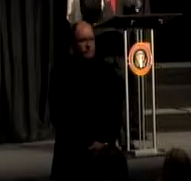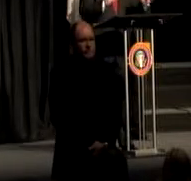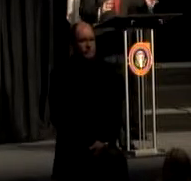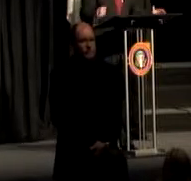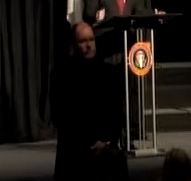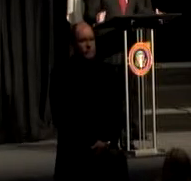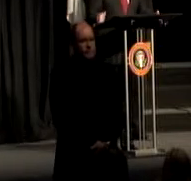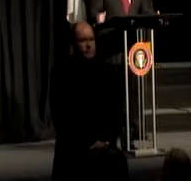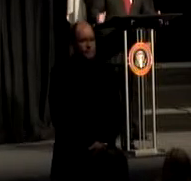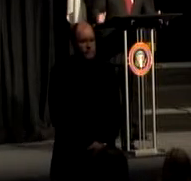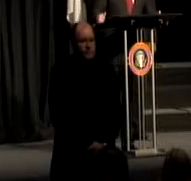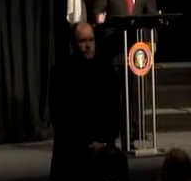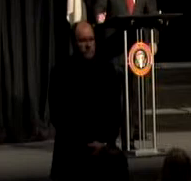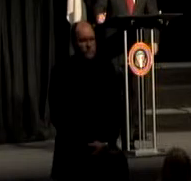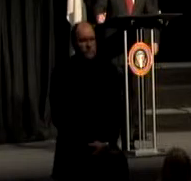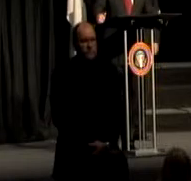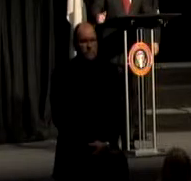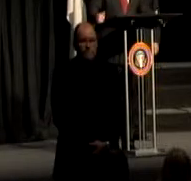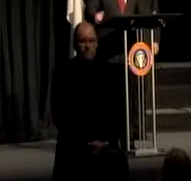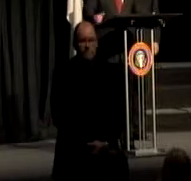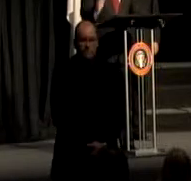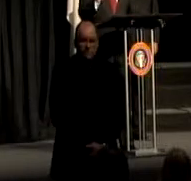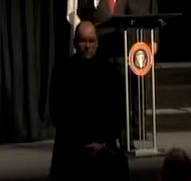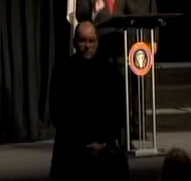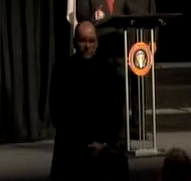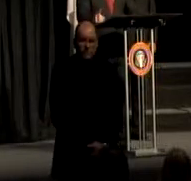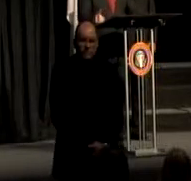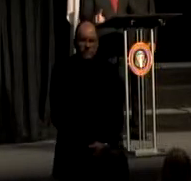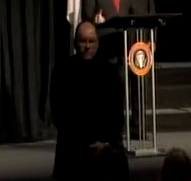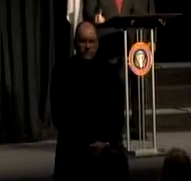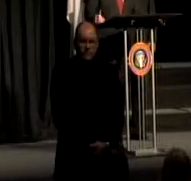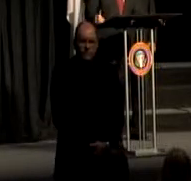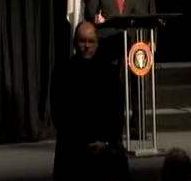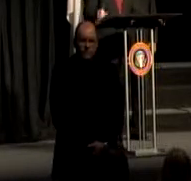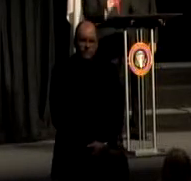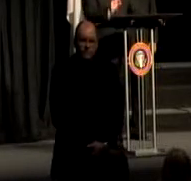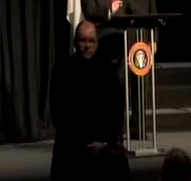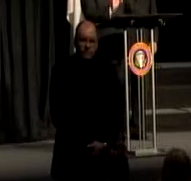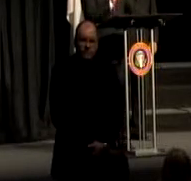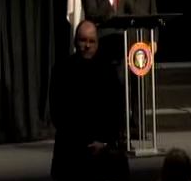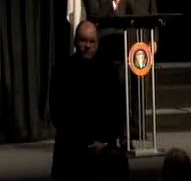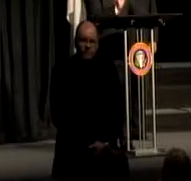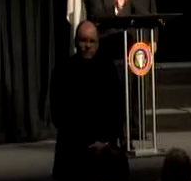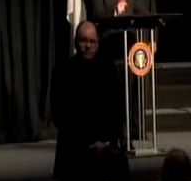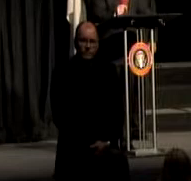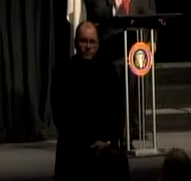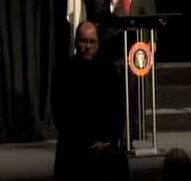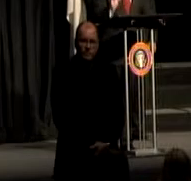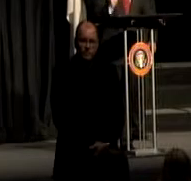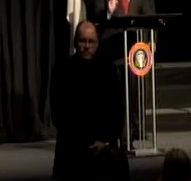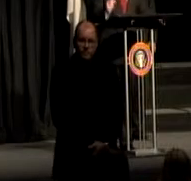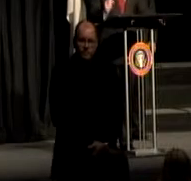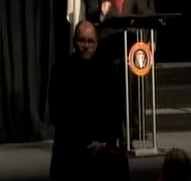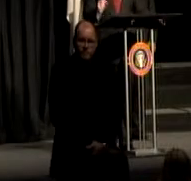And a battle took place. And the three musketeers at the end of the fight said something that I believe is so important to